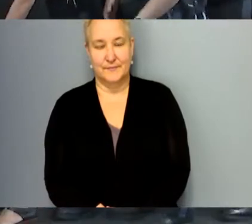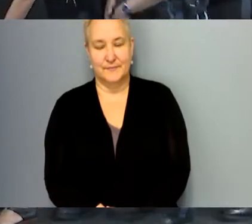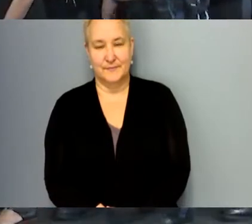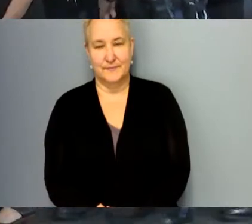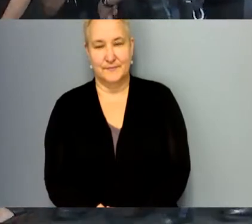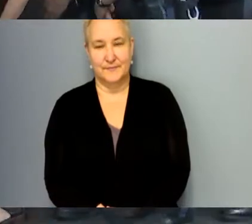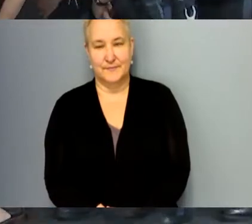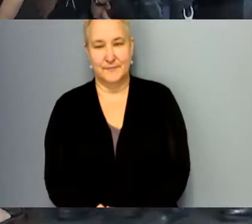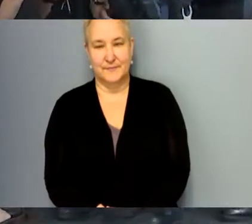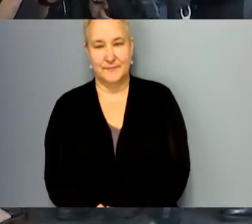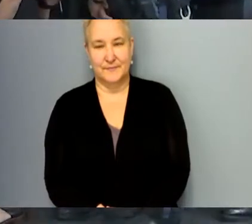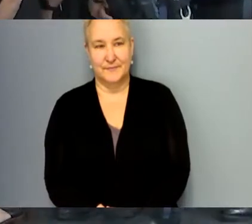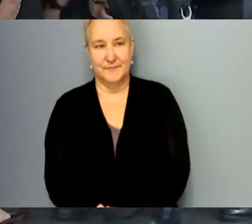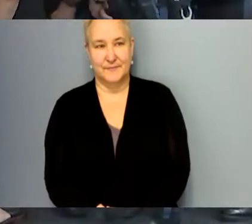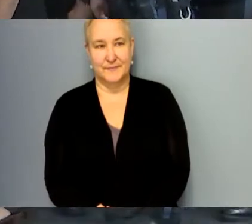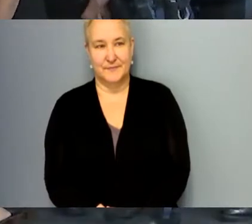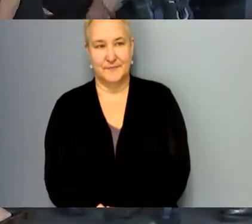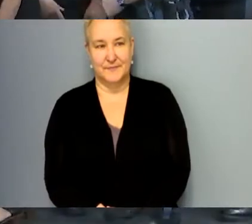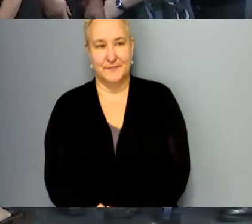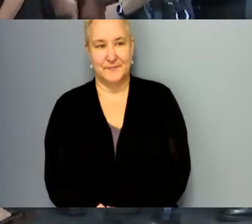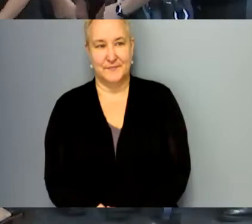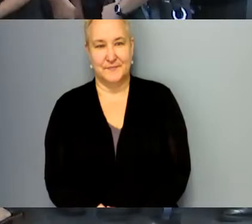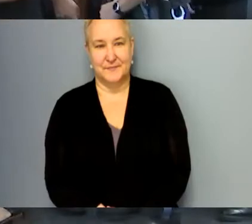Well, can I see you? Can you see everybody?